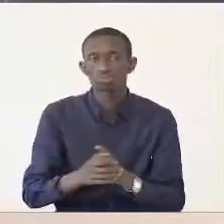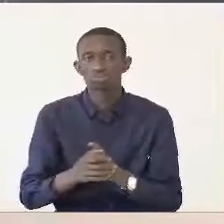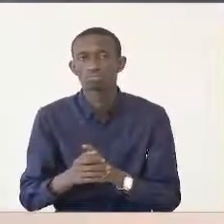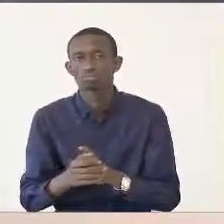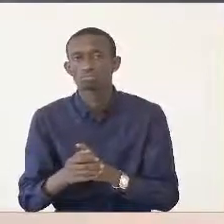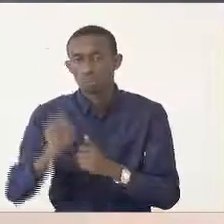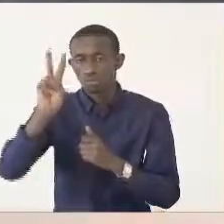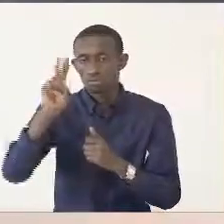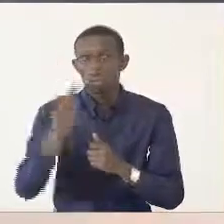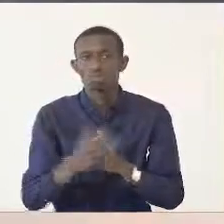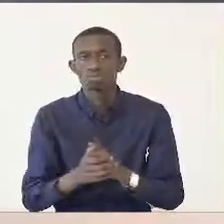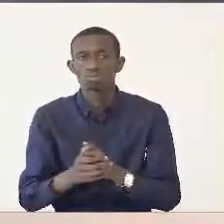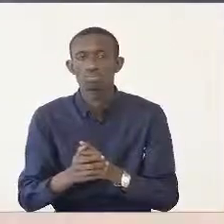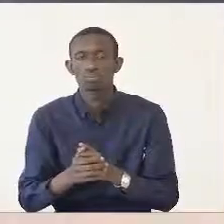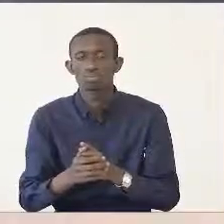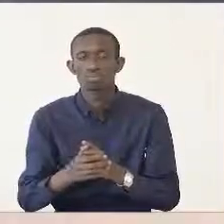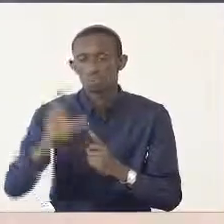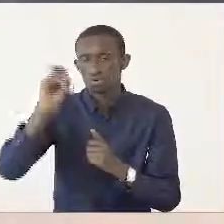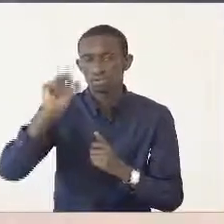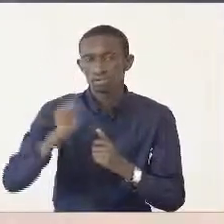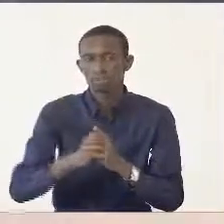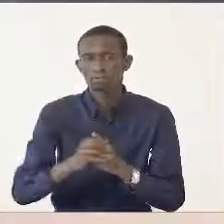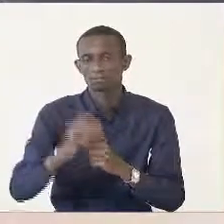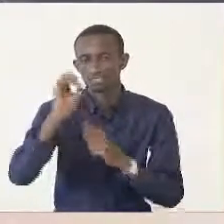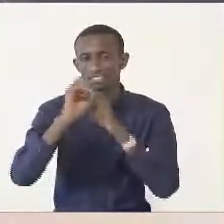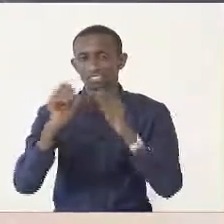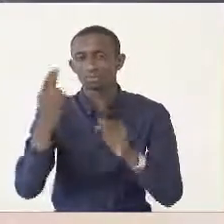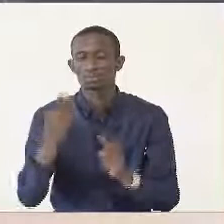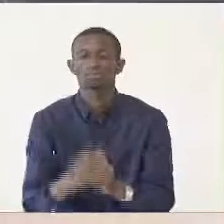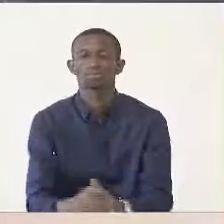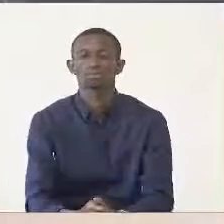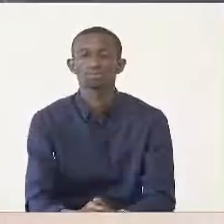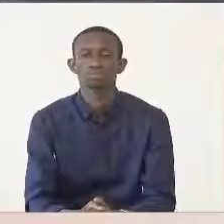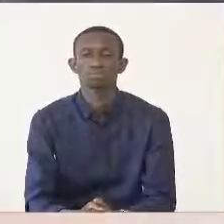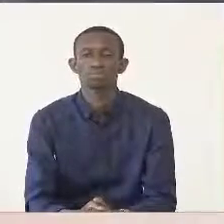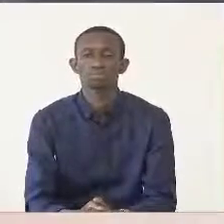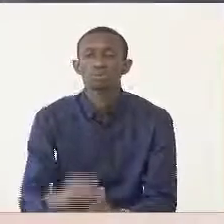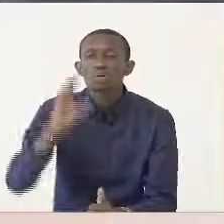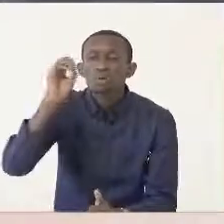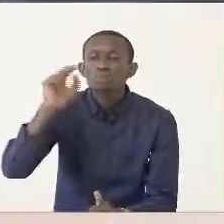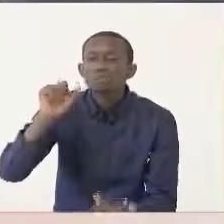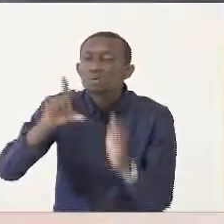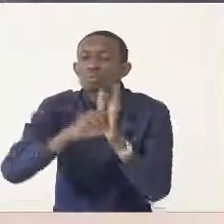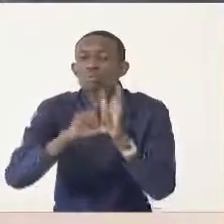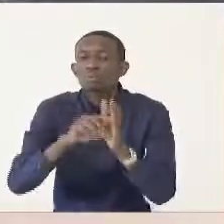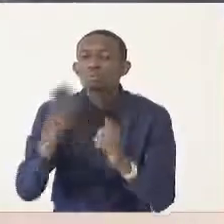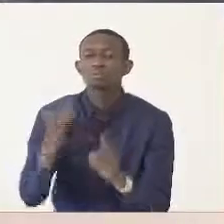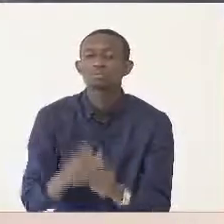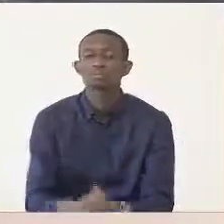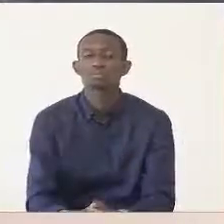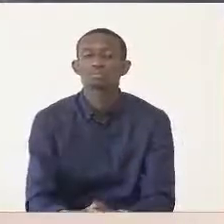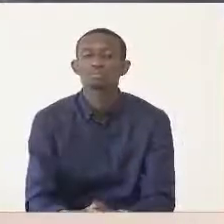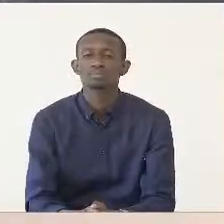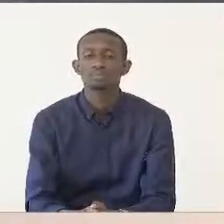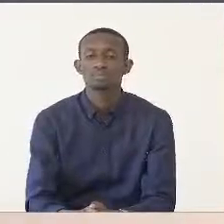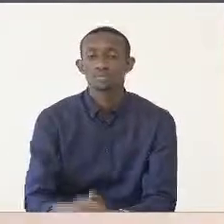cosine theta 2. The conservation law of momentum, but along the x-axis. Then along